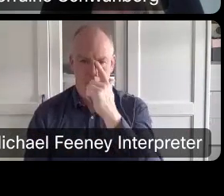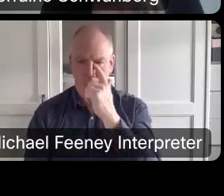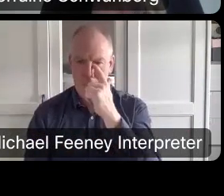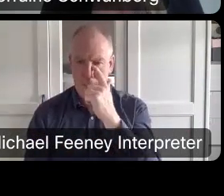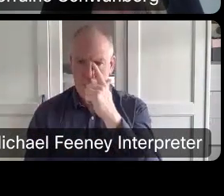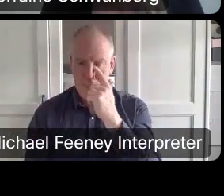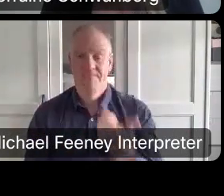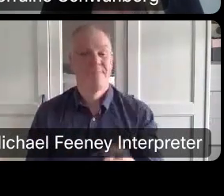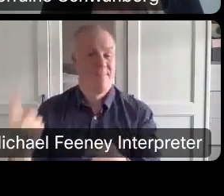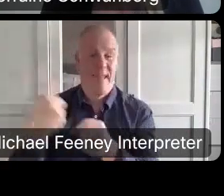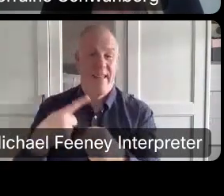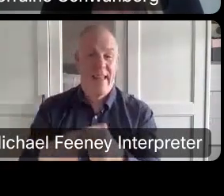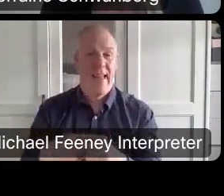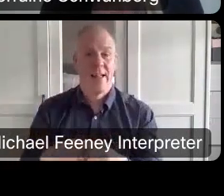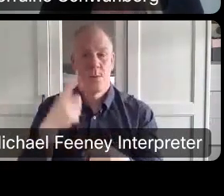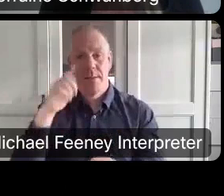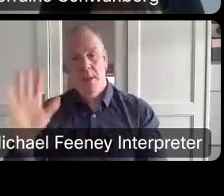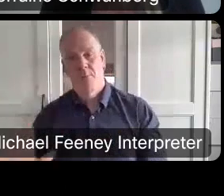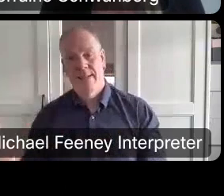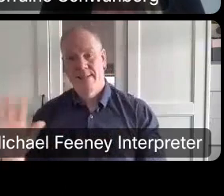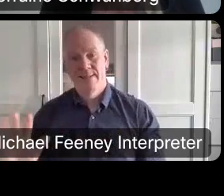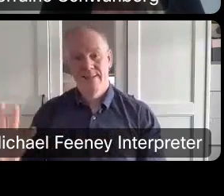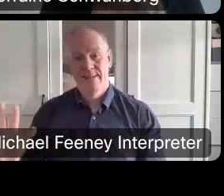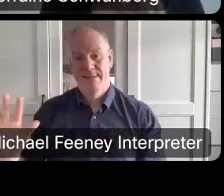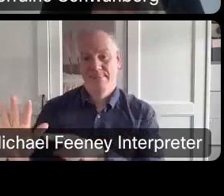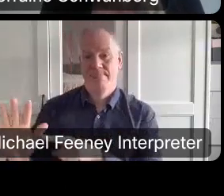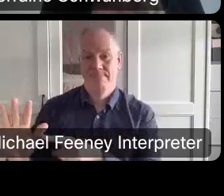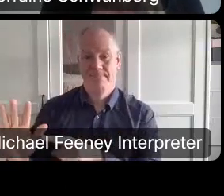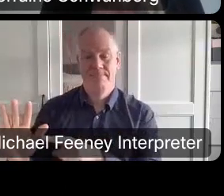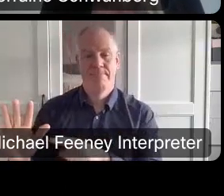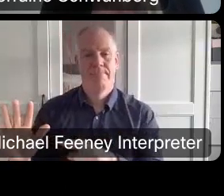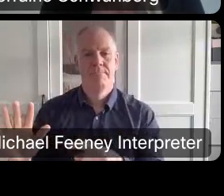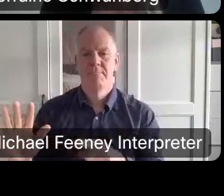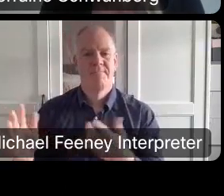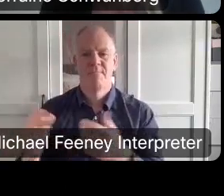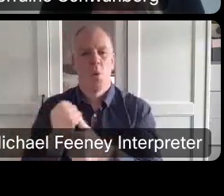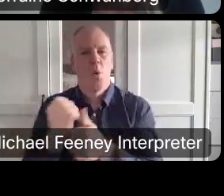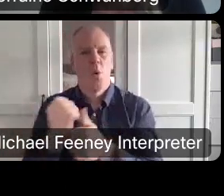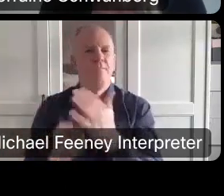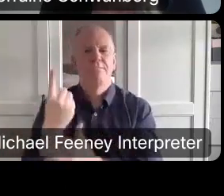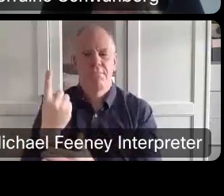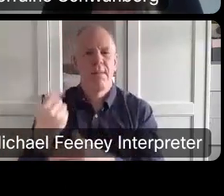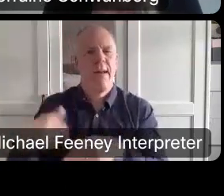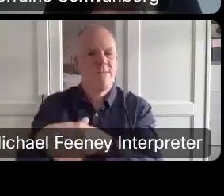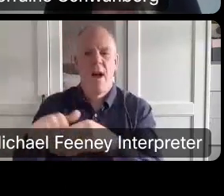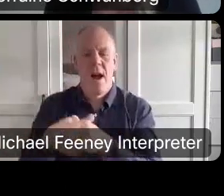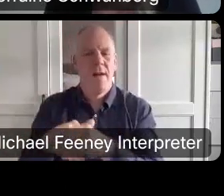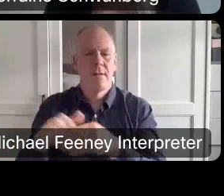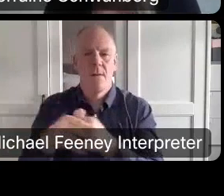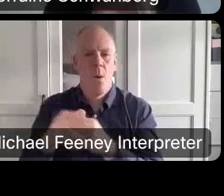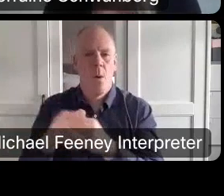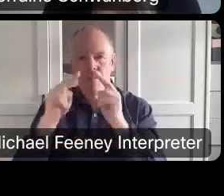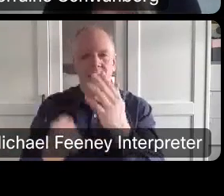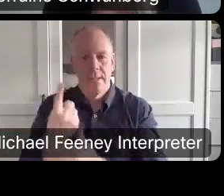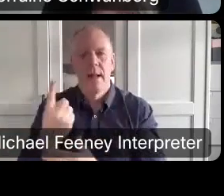And there you see, and on the bottom right, you will see some miscellaneous items that are covered. And within part 9